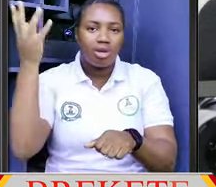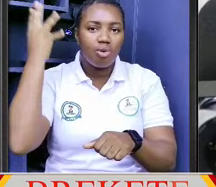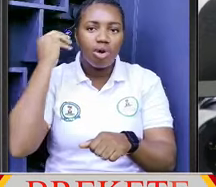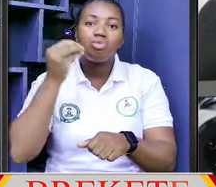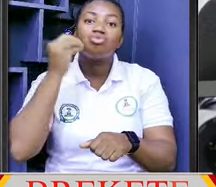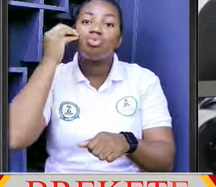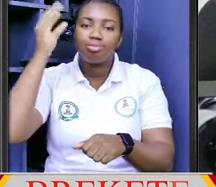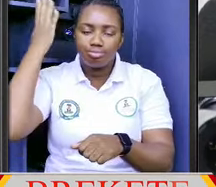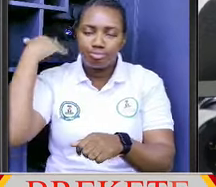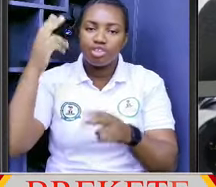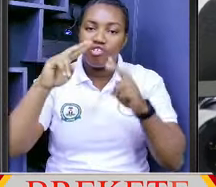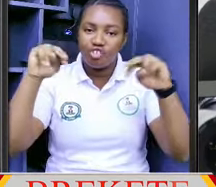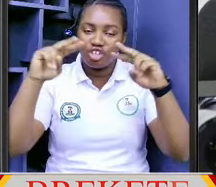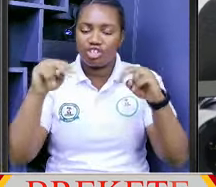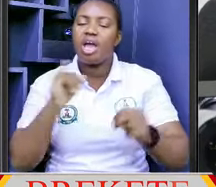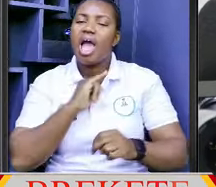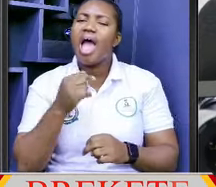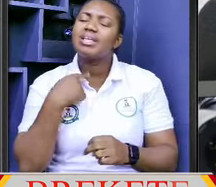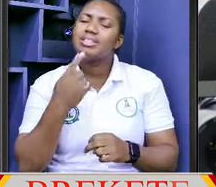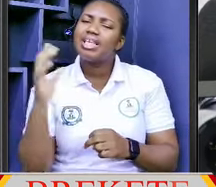were okay. At home. Mm-hmm. So I said, take him to